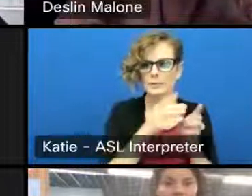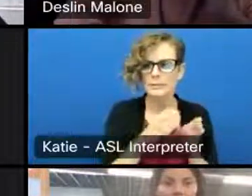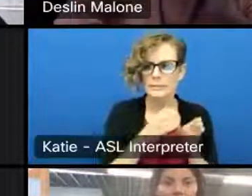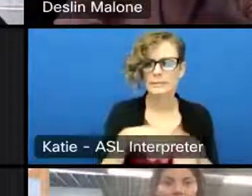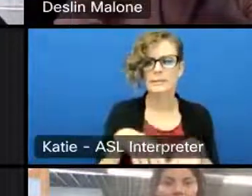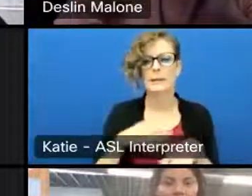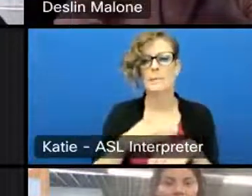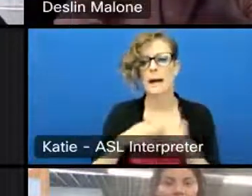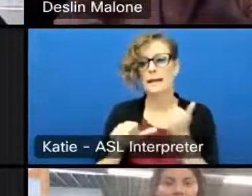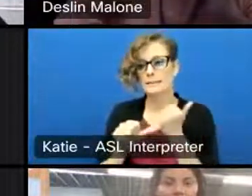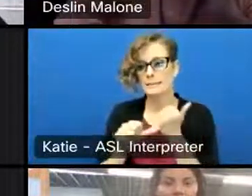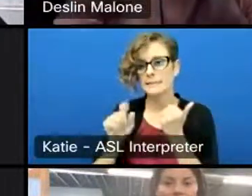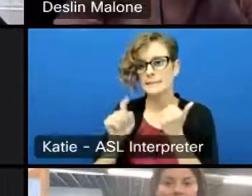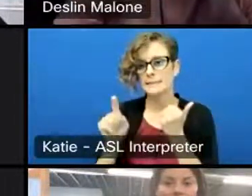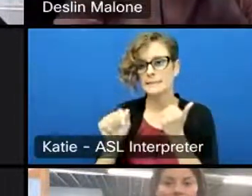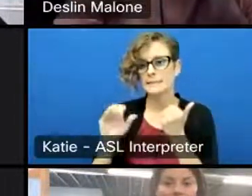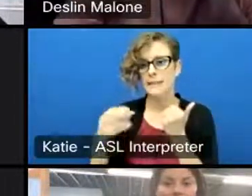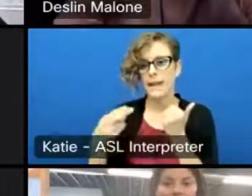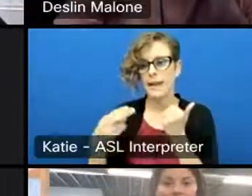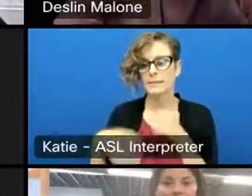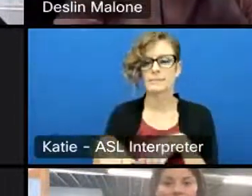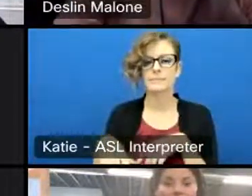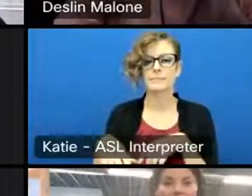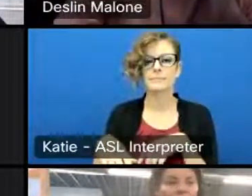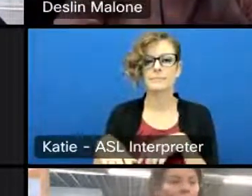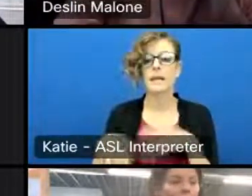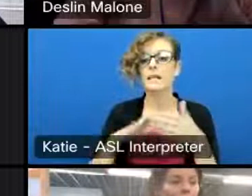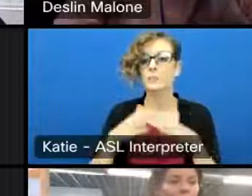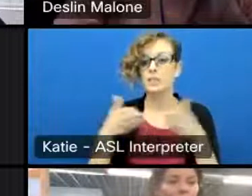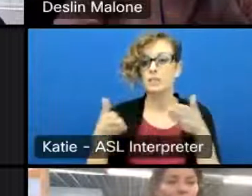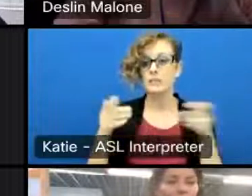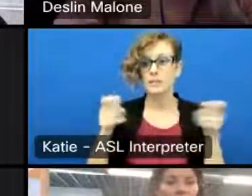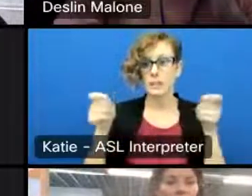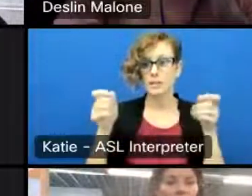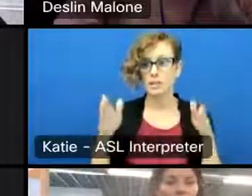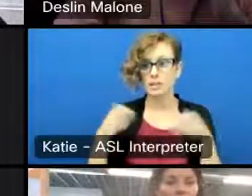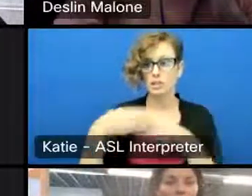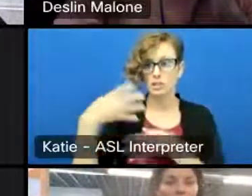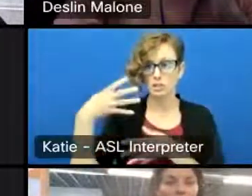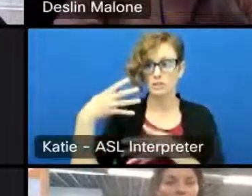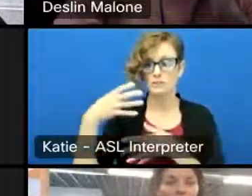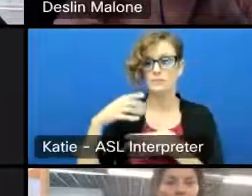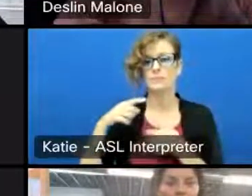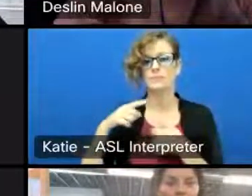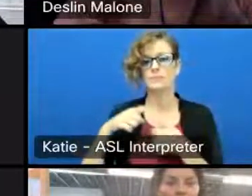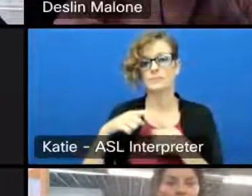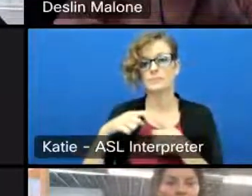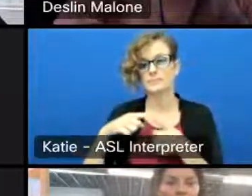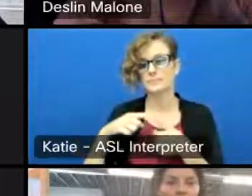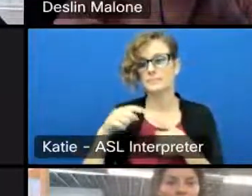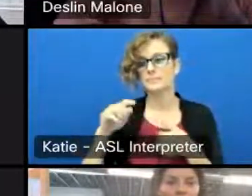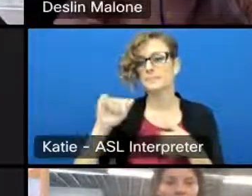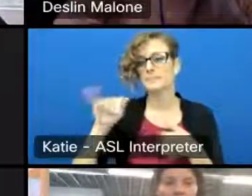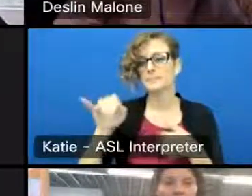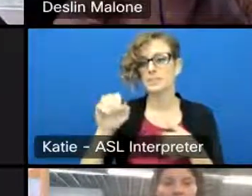got my assistant Zach here. We've got our community services managers. We've got Gino